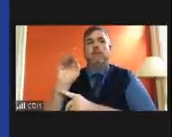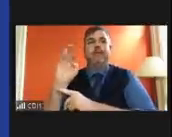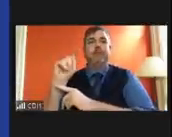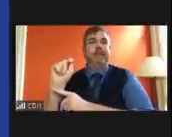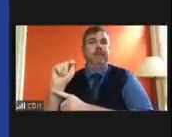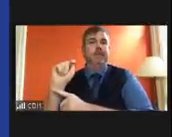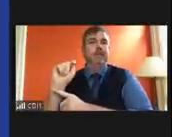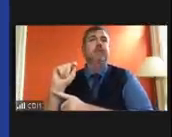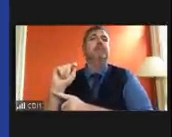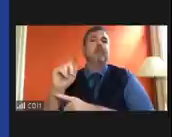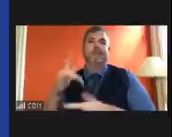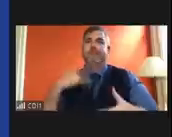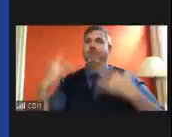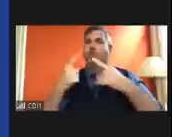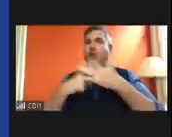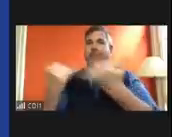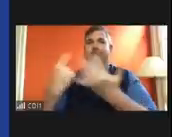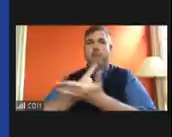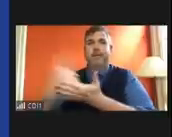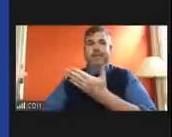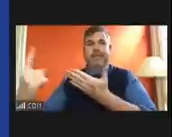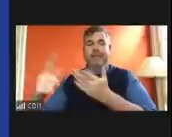Lainey, I think I'm turning it back over to you.